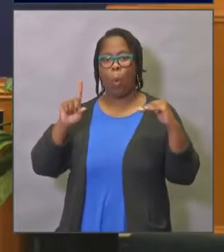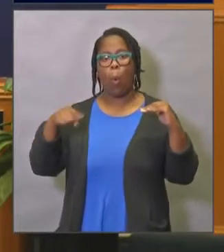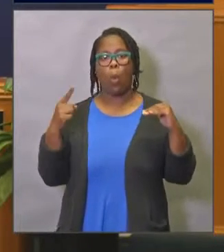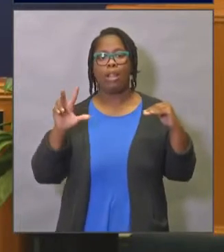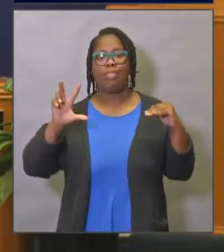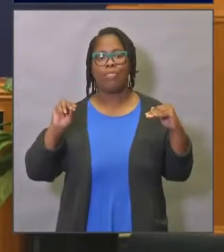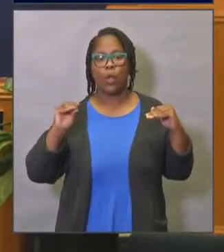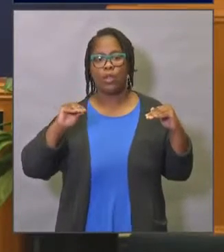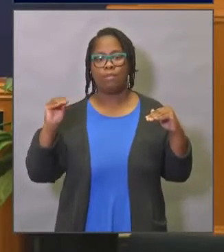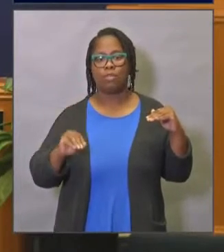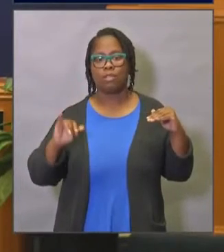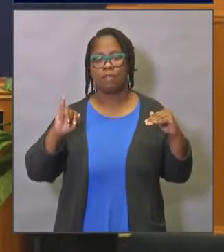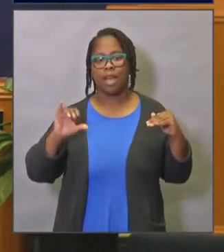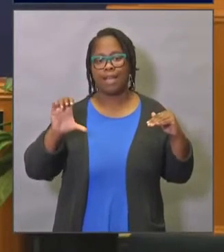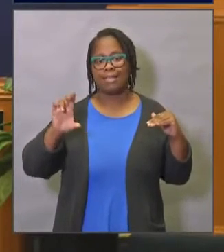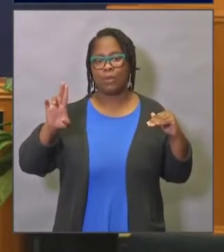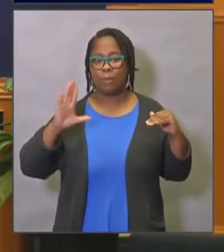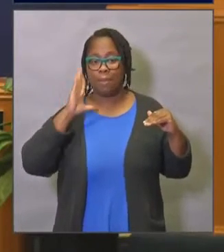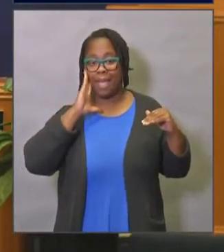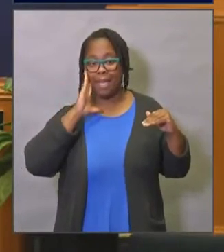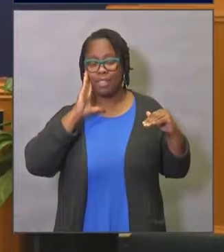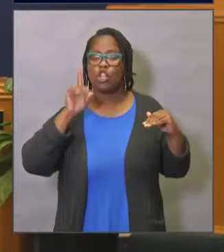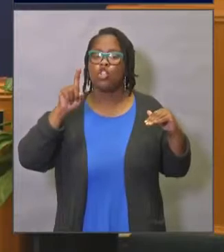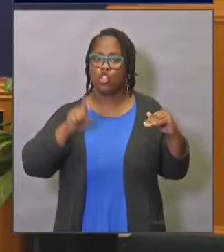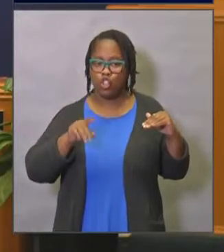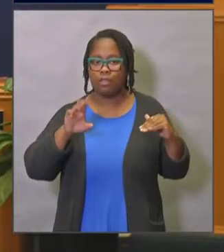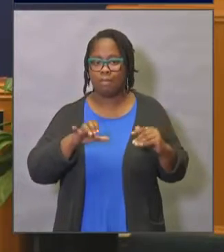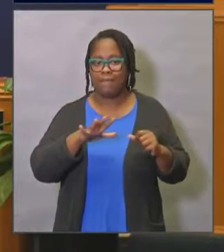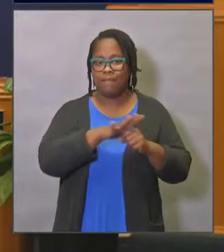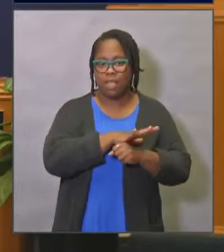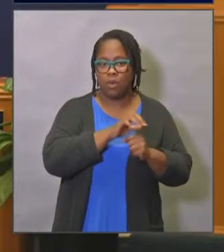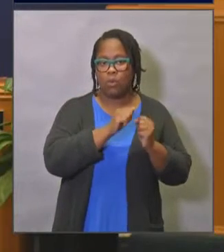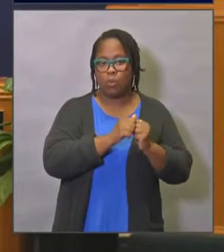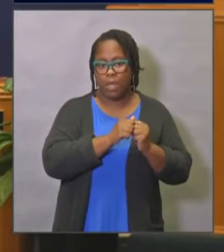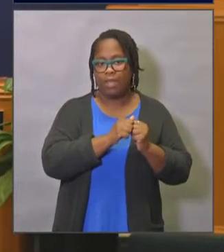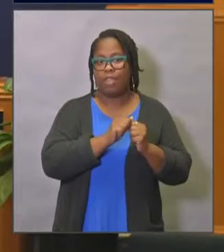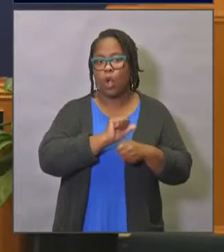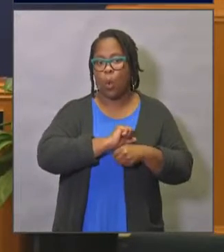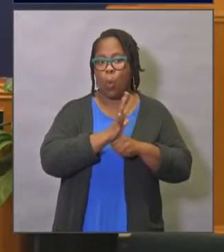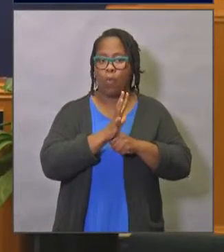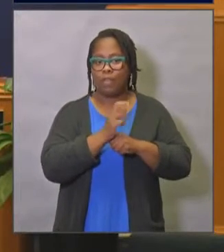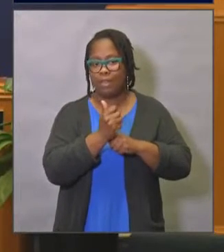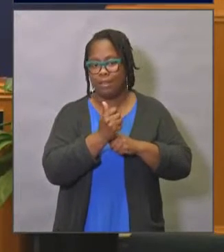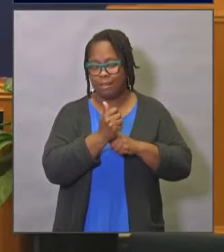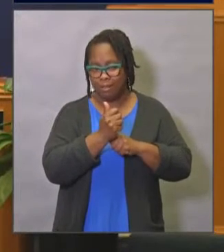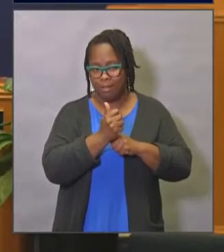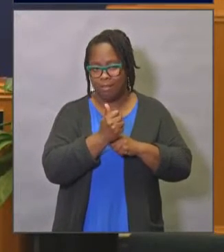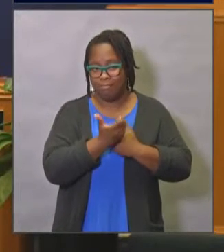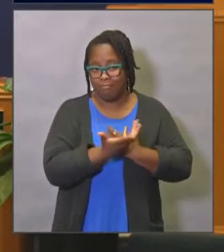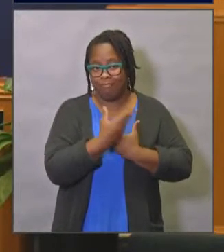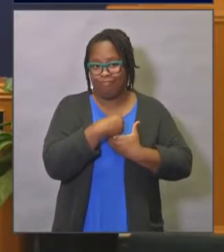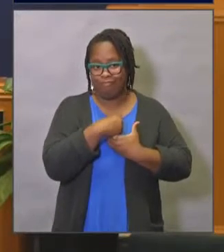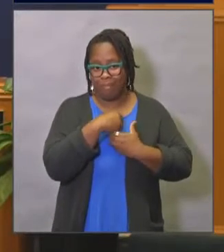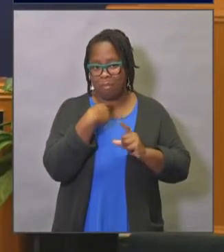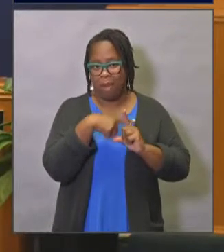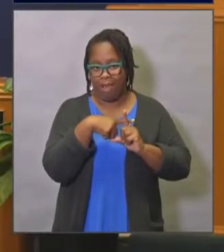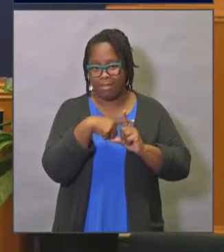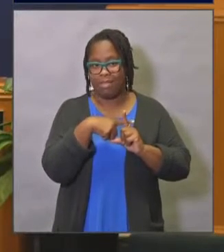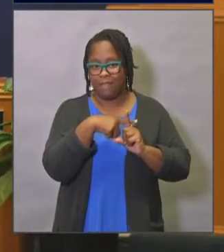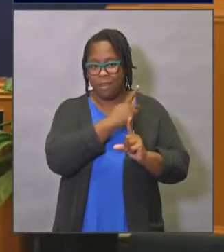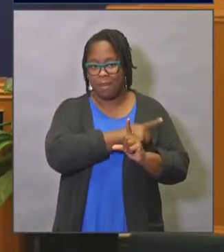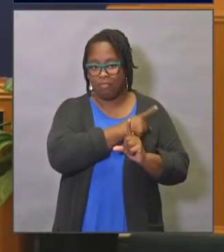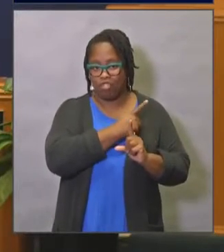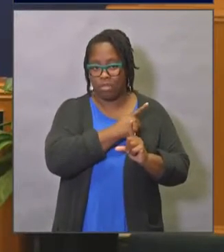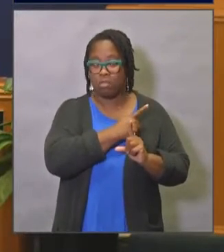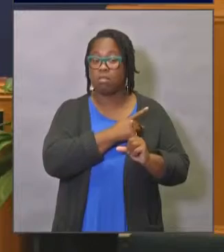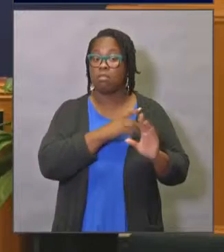ICU beds should really be occupied by patients who are COVID-19 positive. And that if, in fact, you have